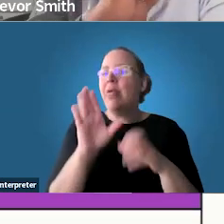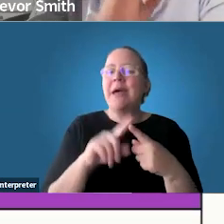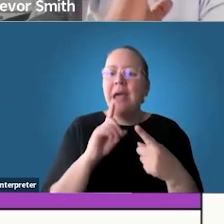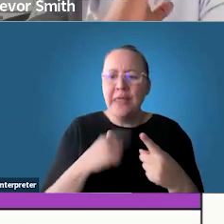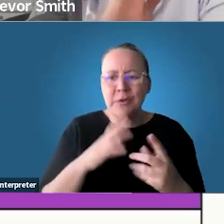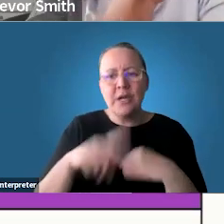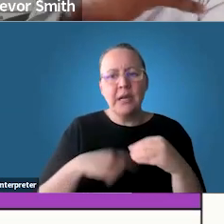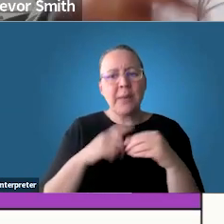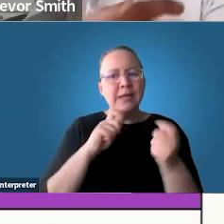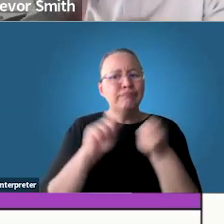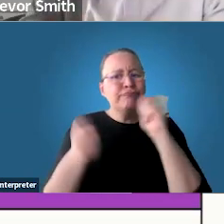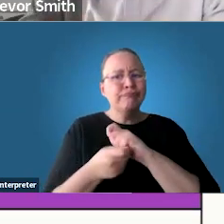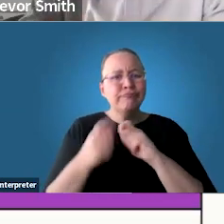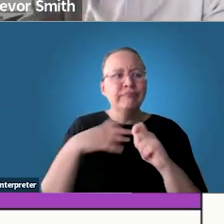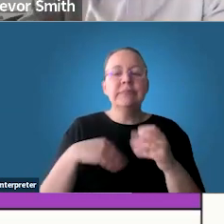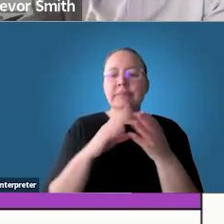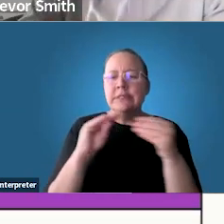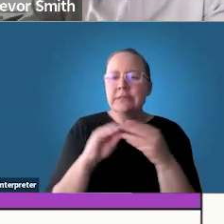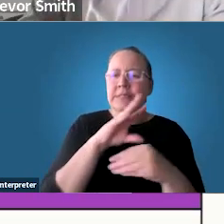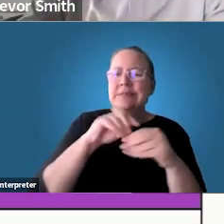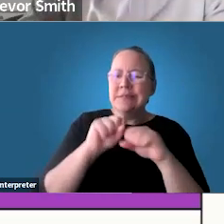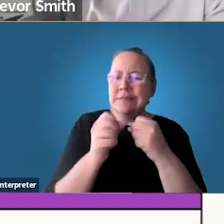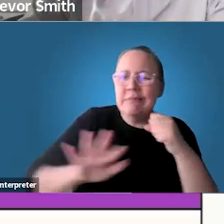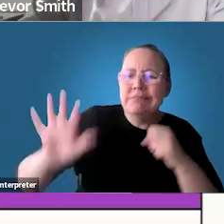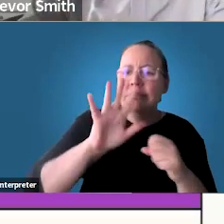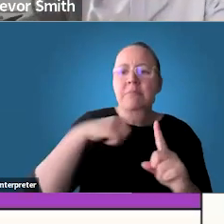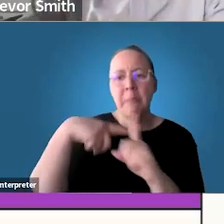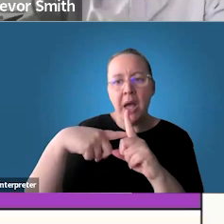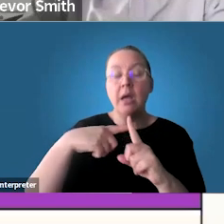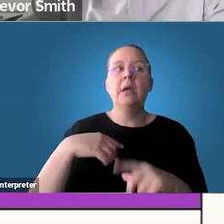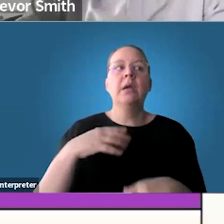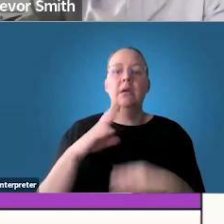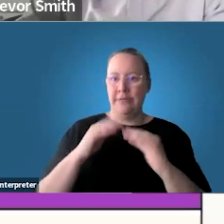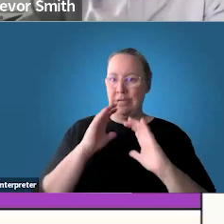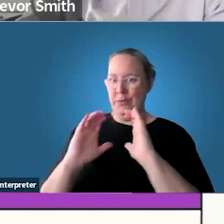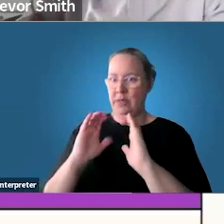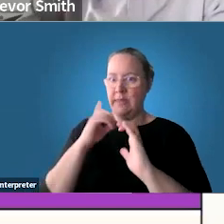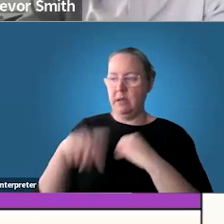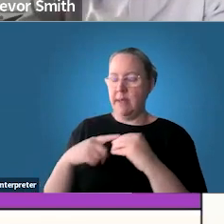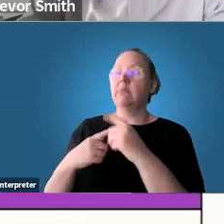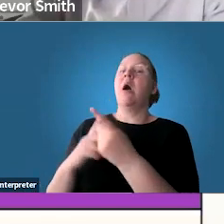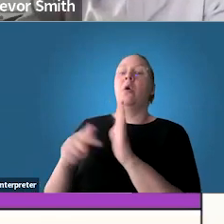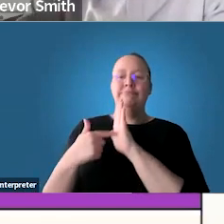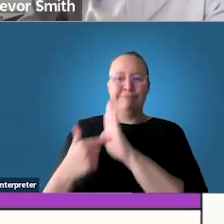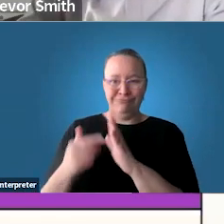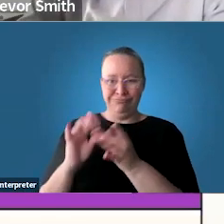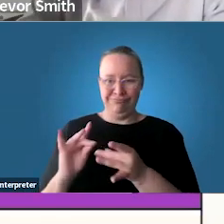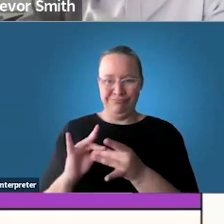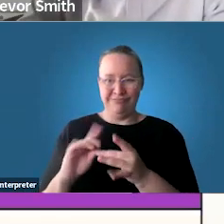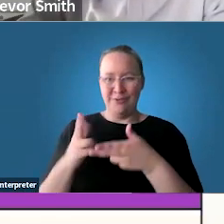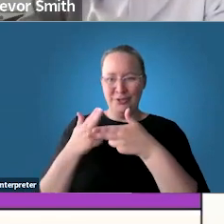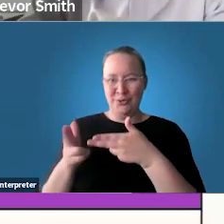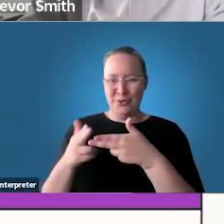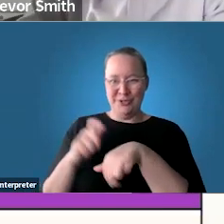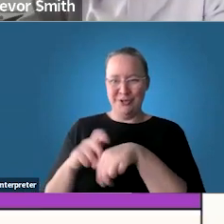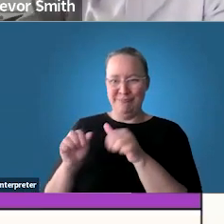thinking about transforming dominant narratives that exist within a society. On the strategic communication side, thinking about conveying messages on a shorter